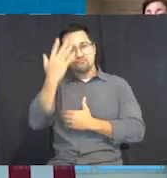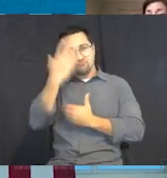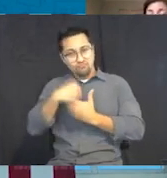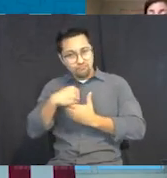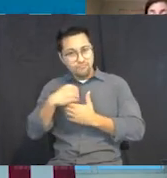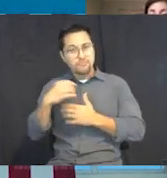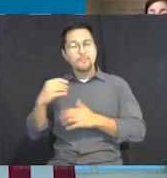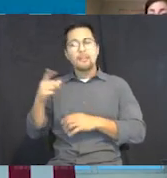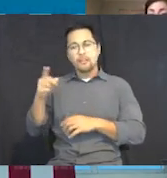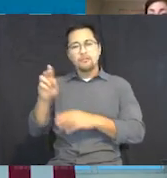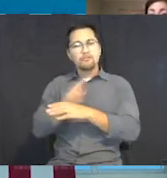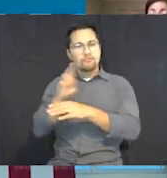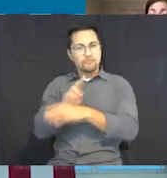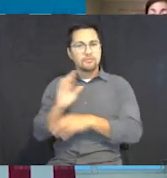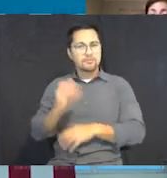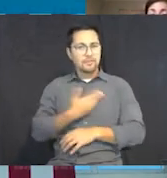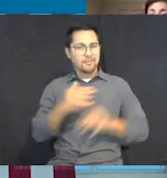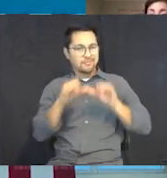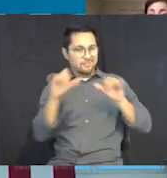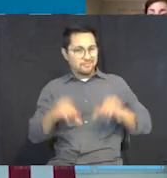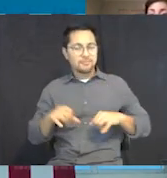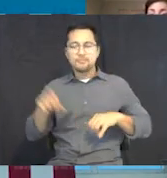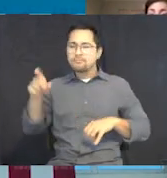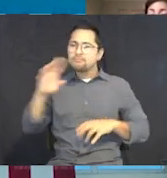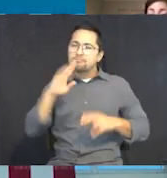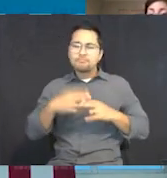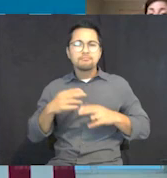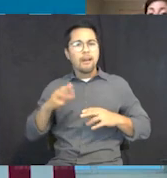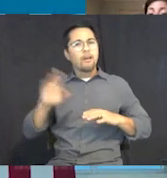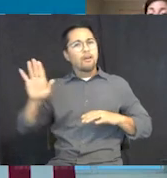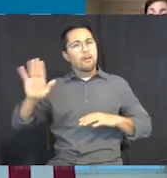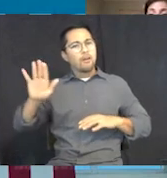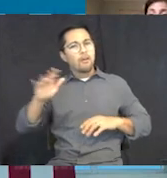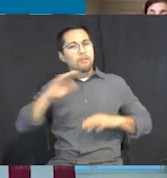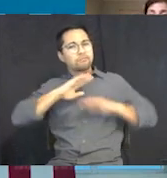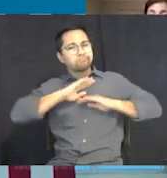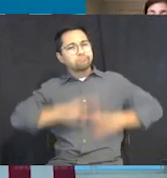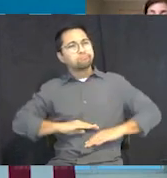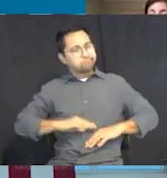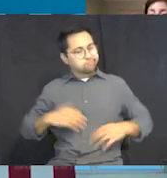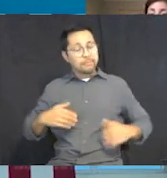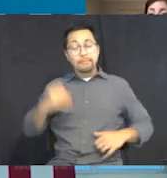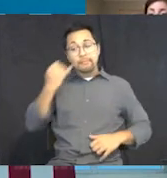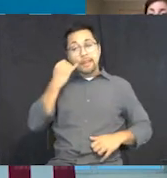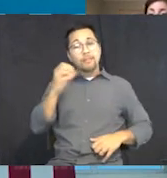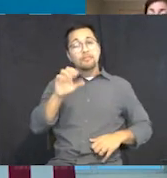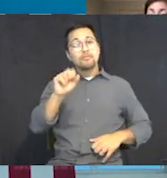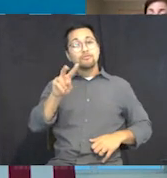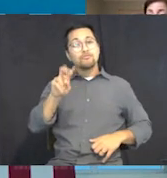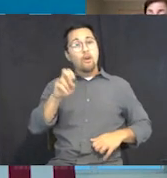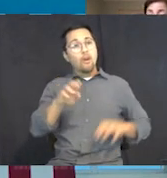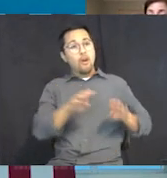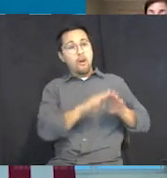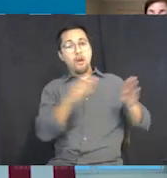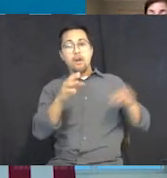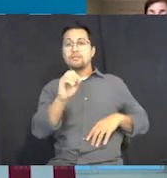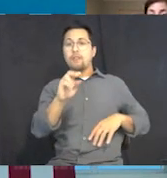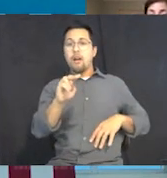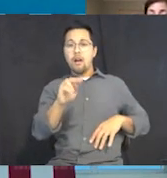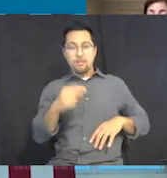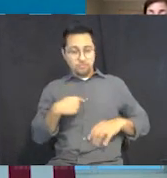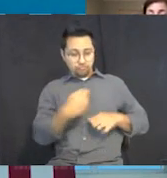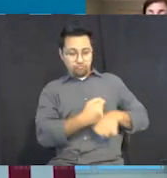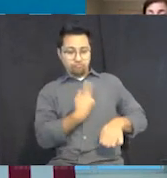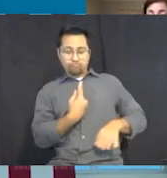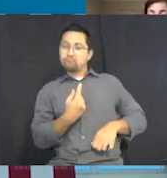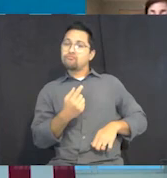to nag him or be concerned that he's going to leave the stove on, because she'll get that notification if the stove is left on. Say, for example, he